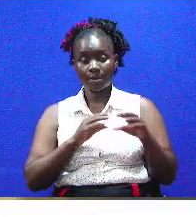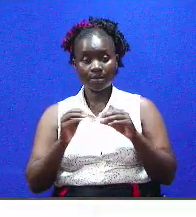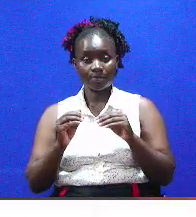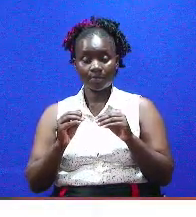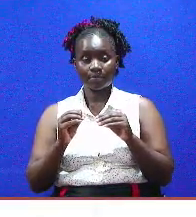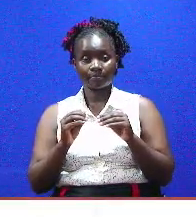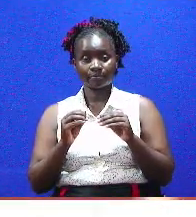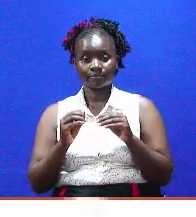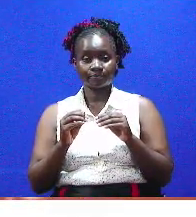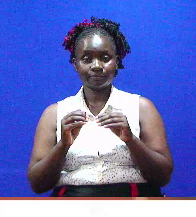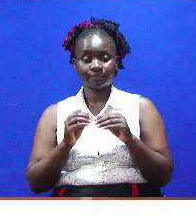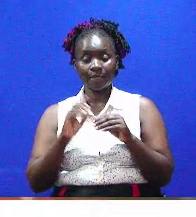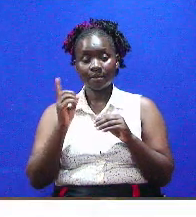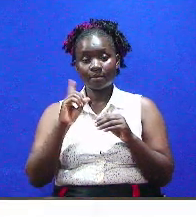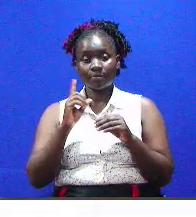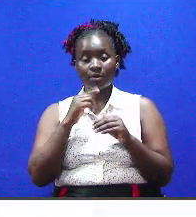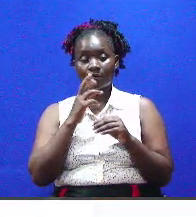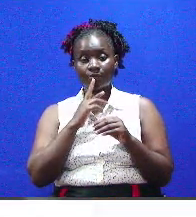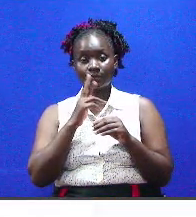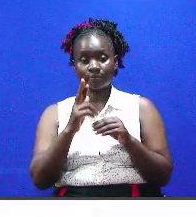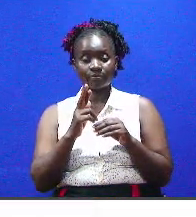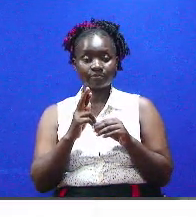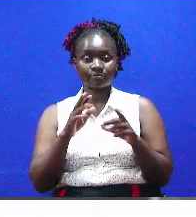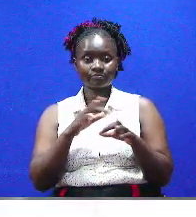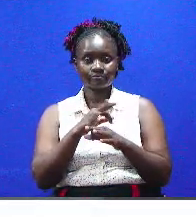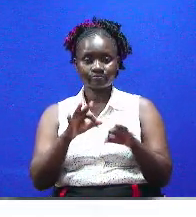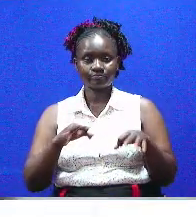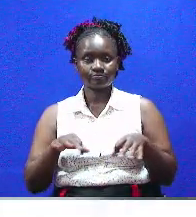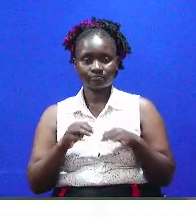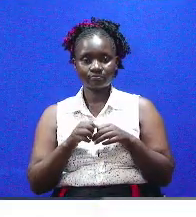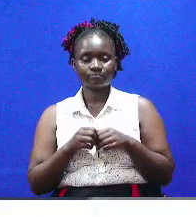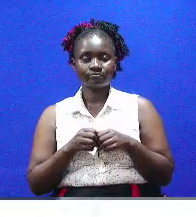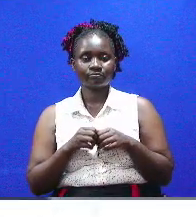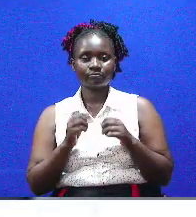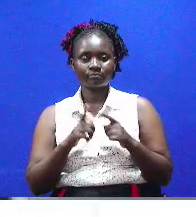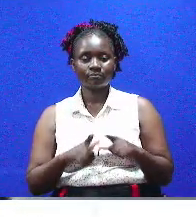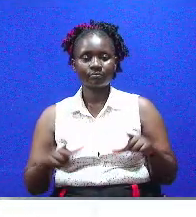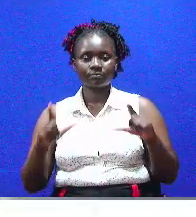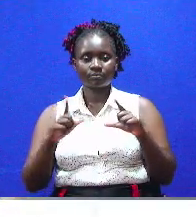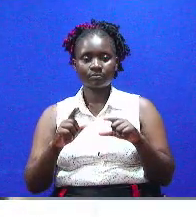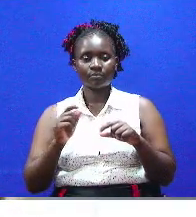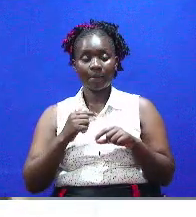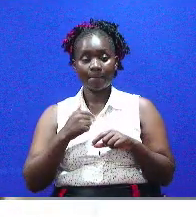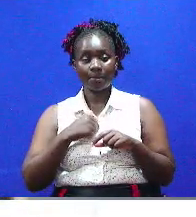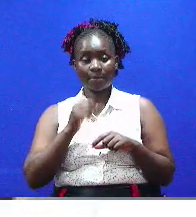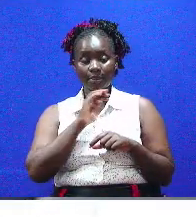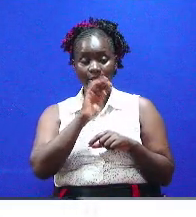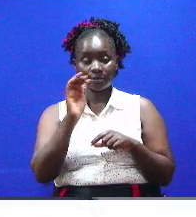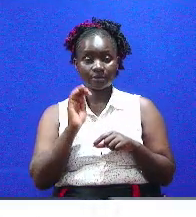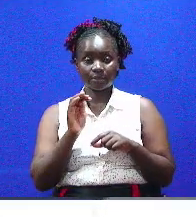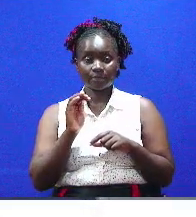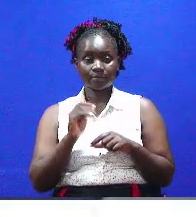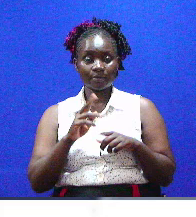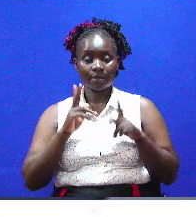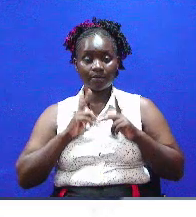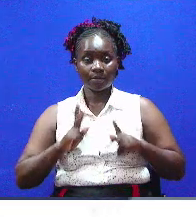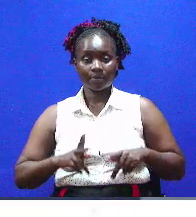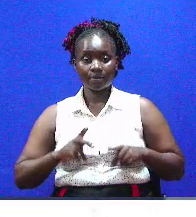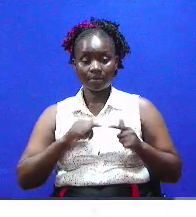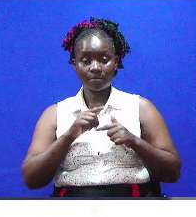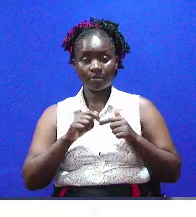kerio. Anene mono bale uniritia getikia Masinde Muliro obole mo. Also ask the people around this